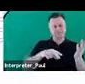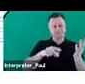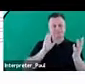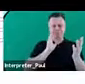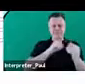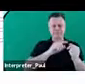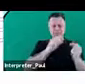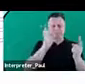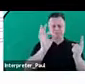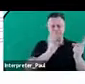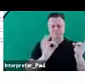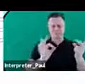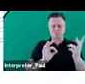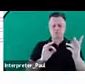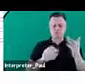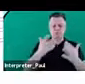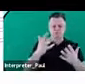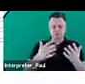requesting the adjustments that they need.